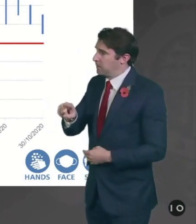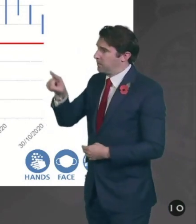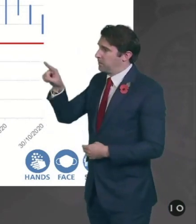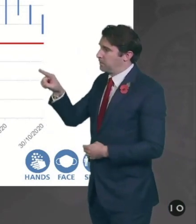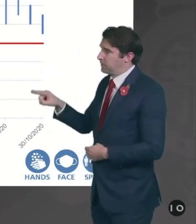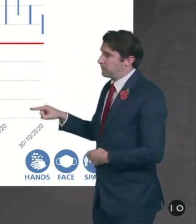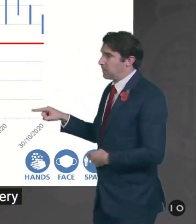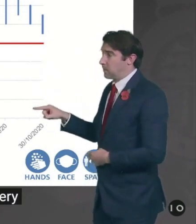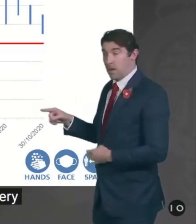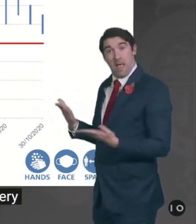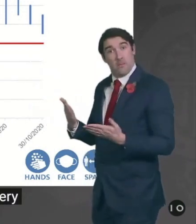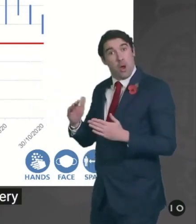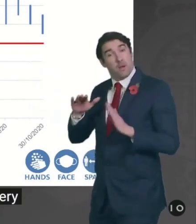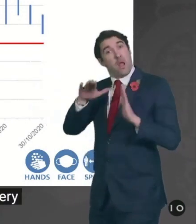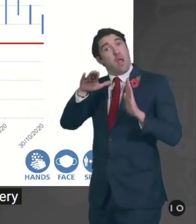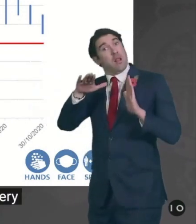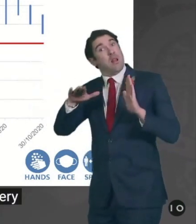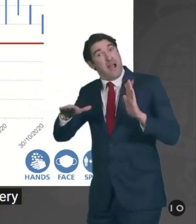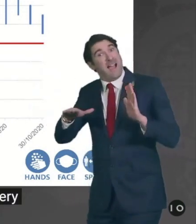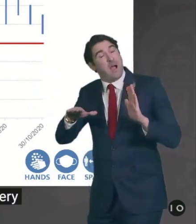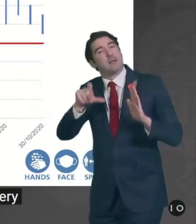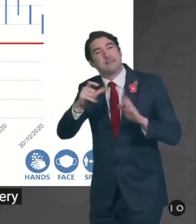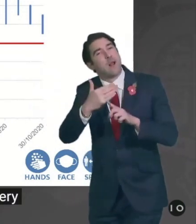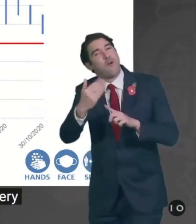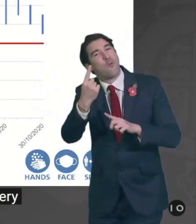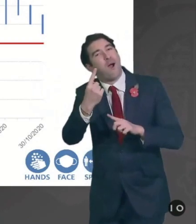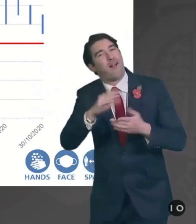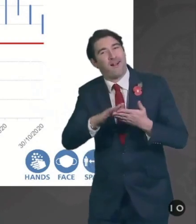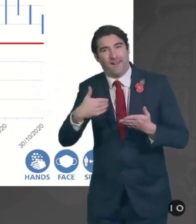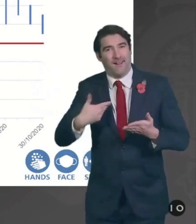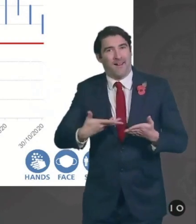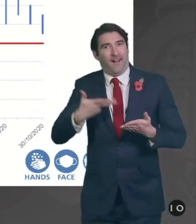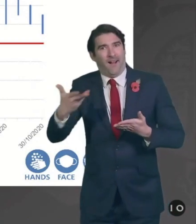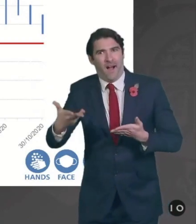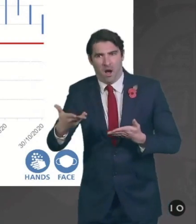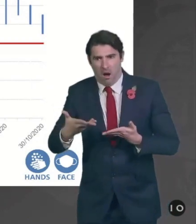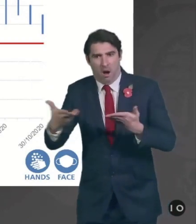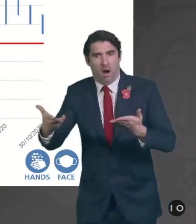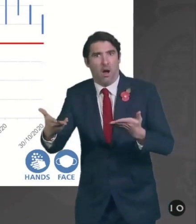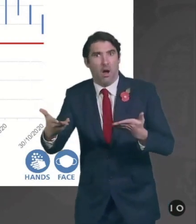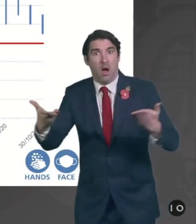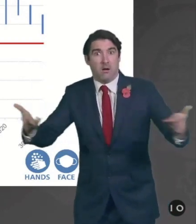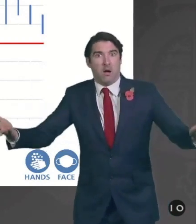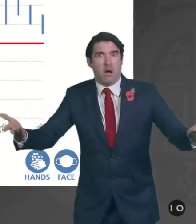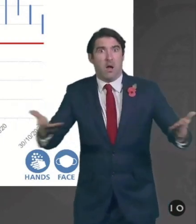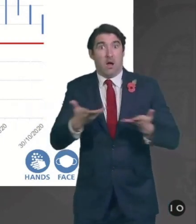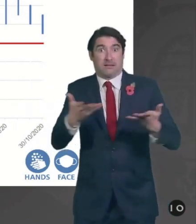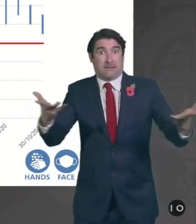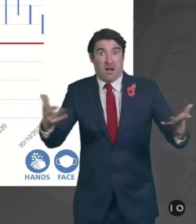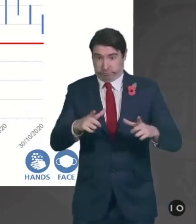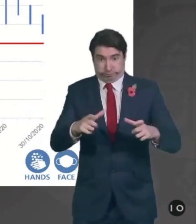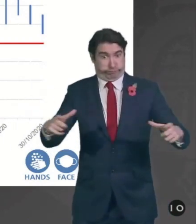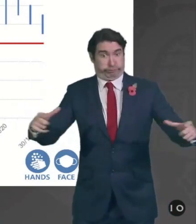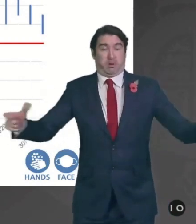big quite quickly. Because of this continued R above 1, the modelling group asked a number of